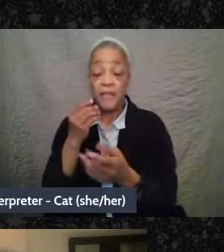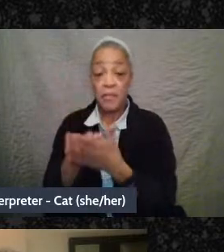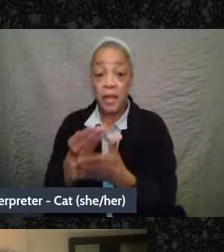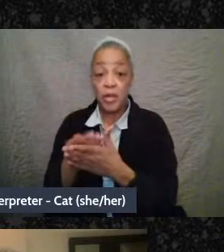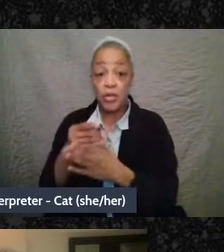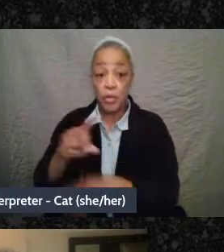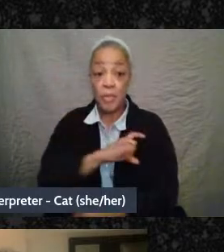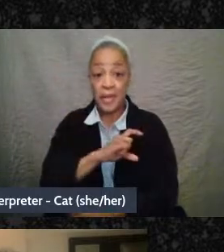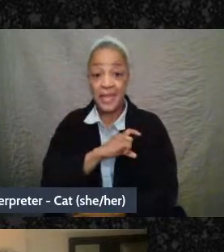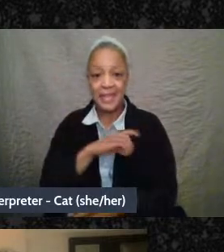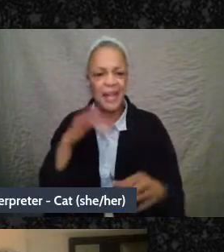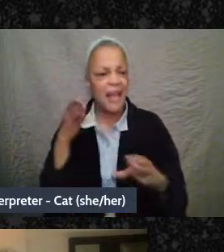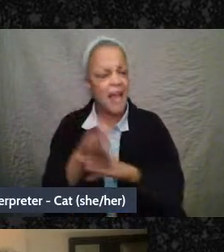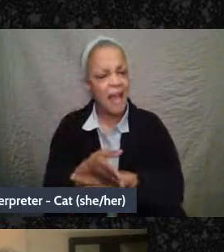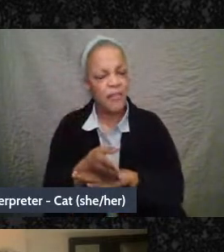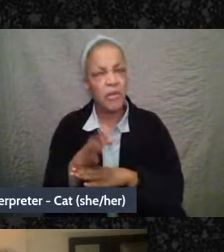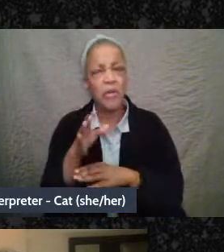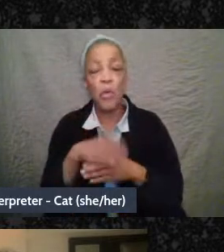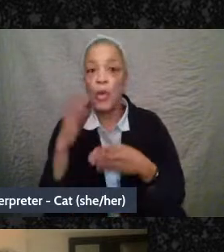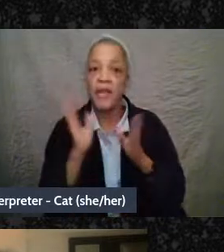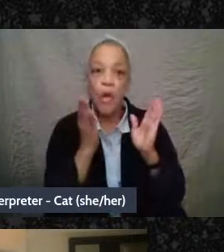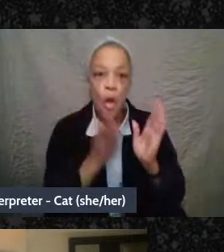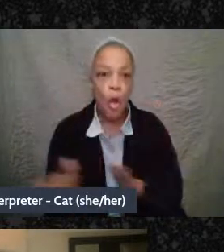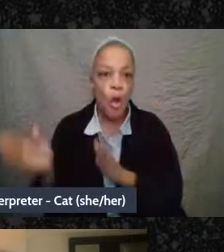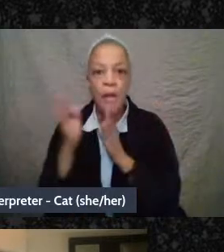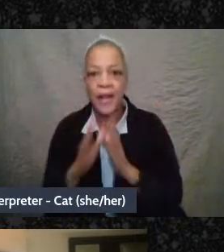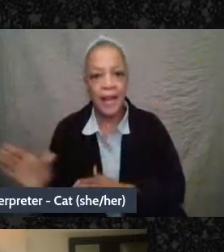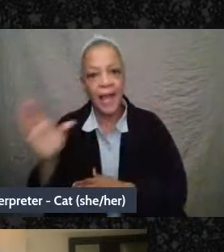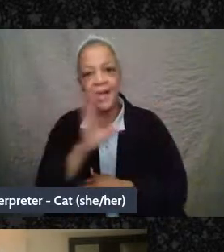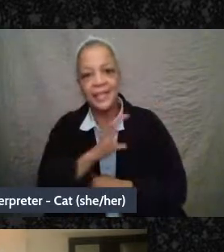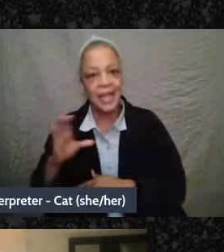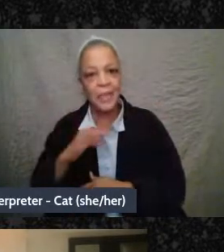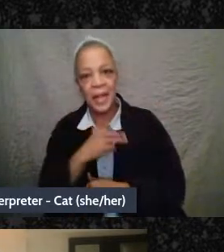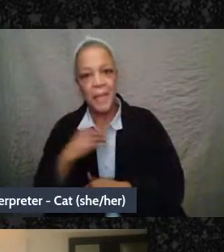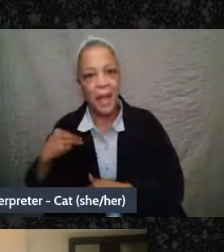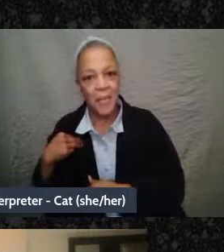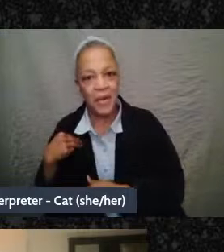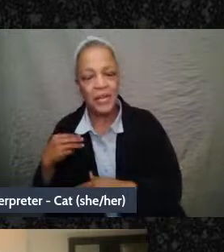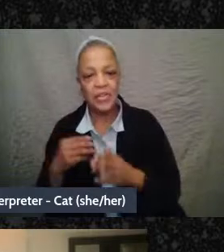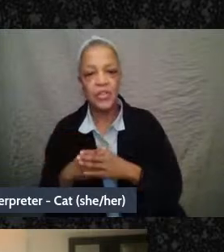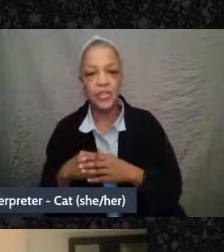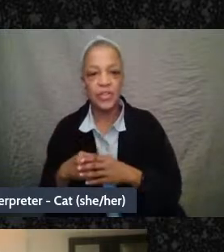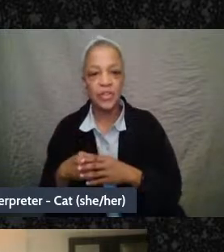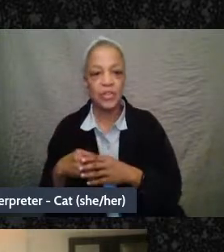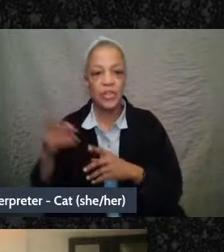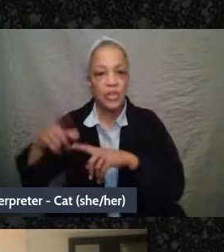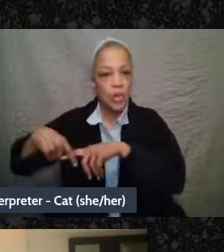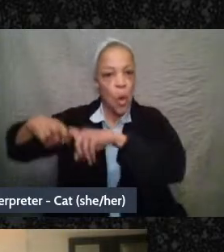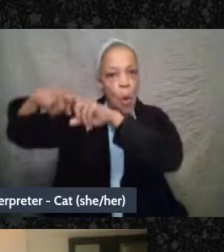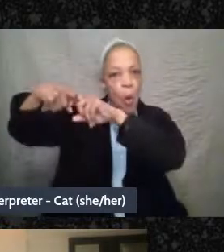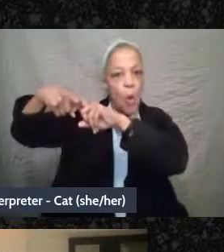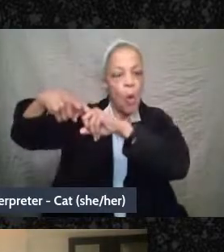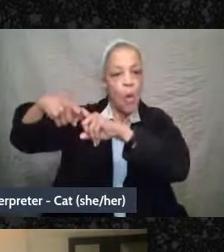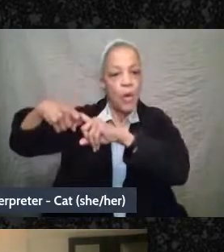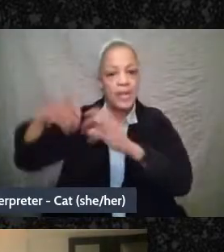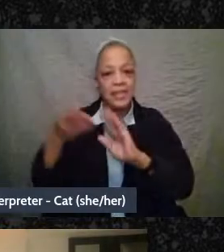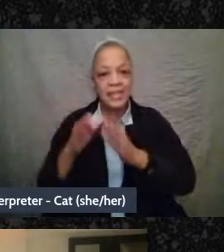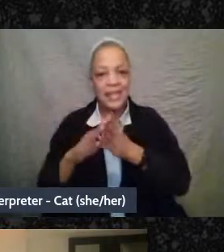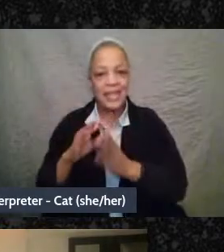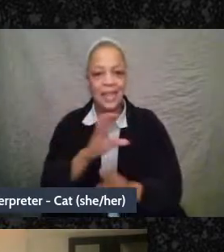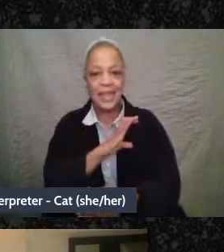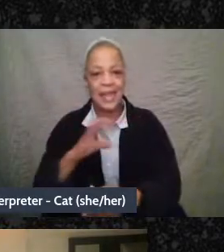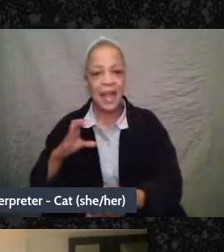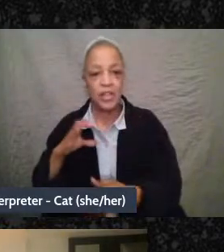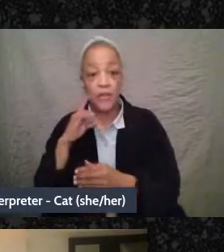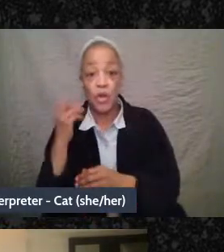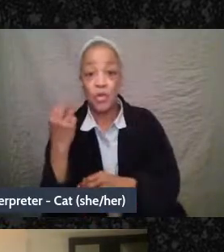police after we had organized community members to hold up city council for 12 hours, the public hearing